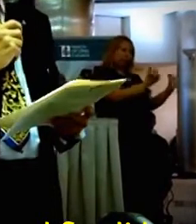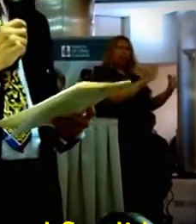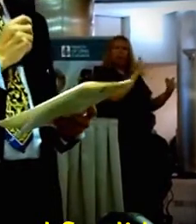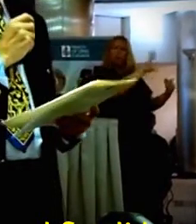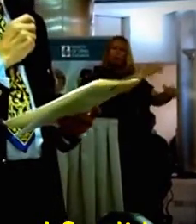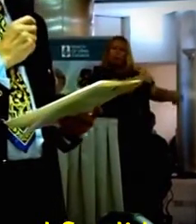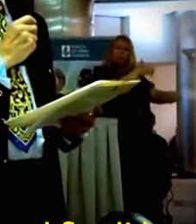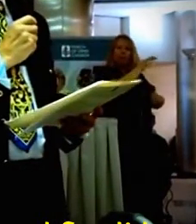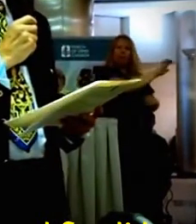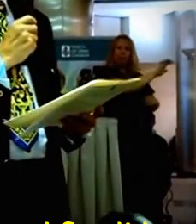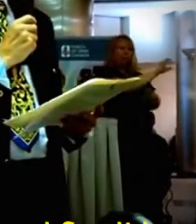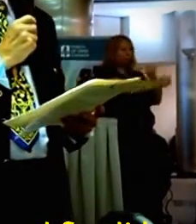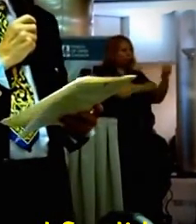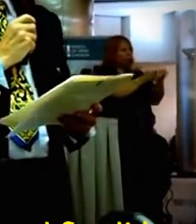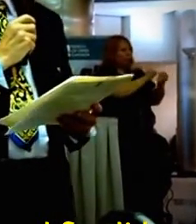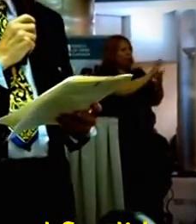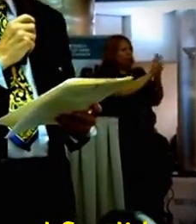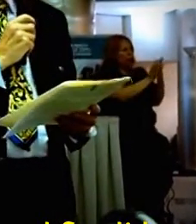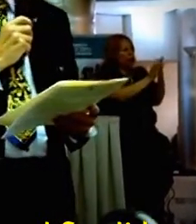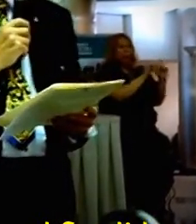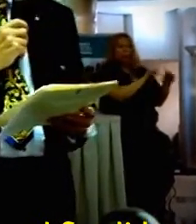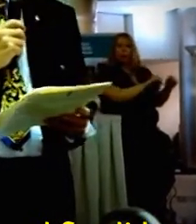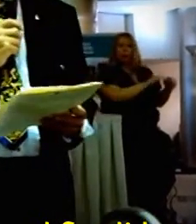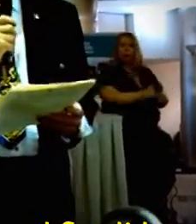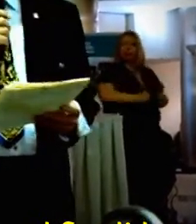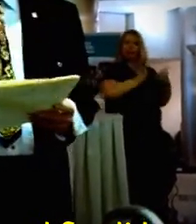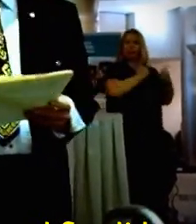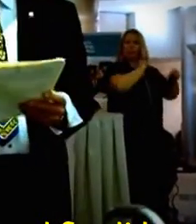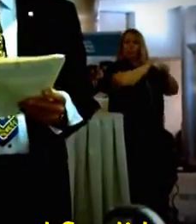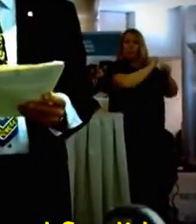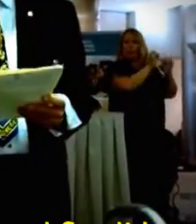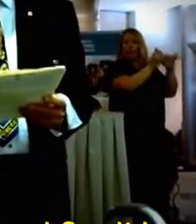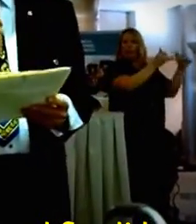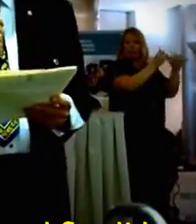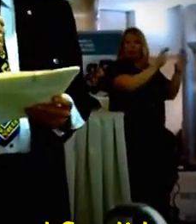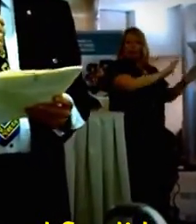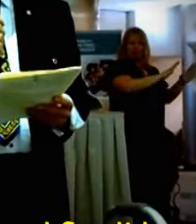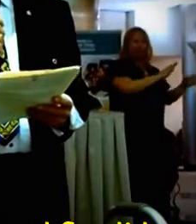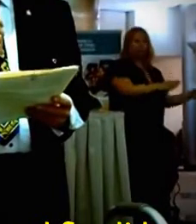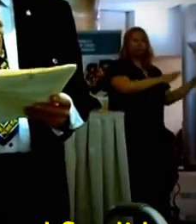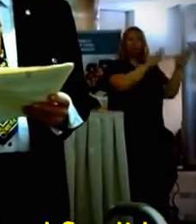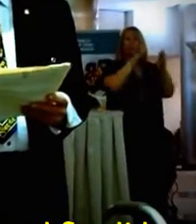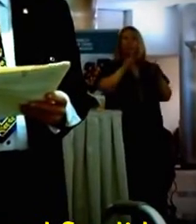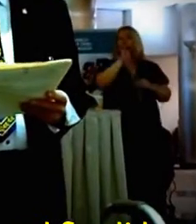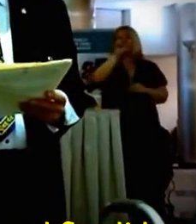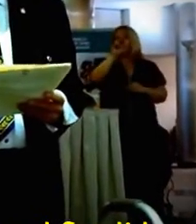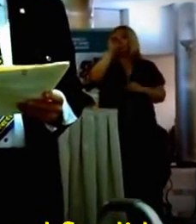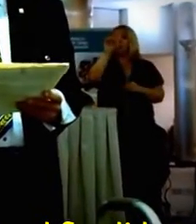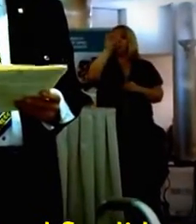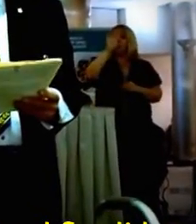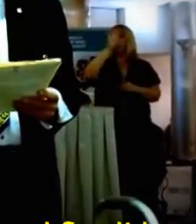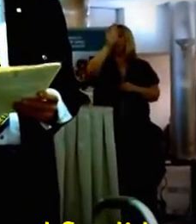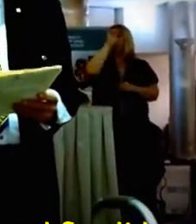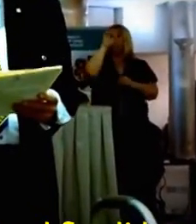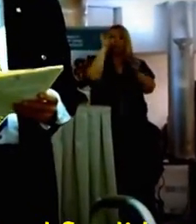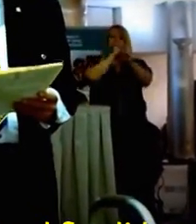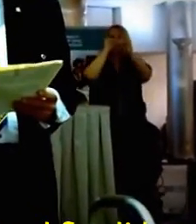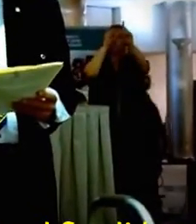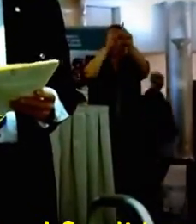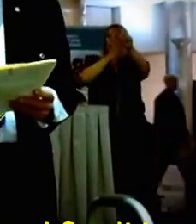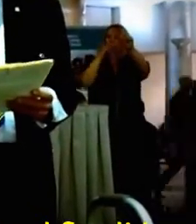their choices where they live, work, and play. For March of Dimes, the mission is to maximize the